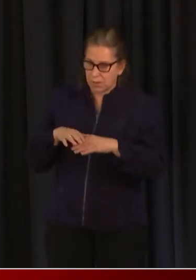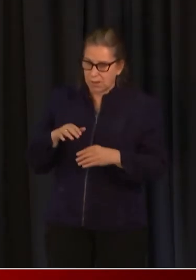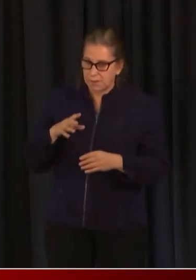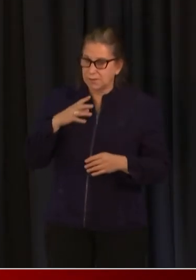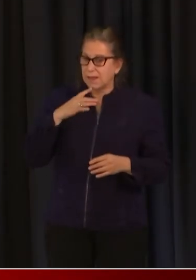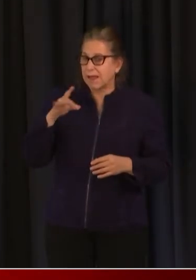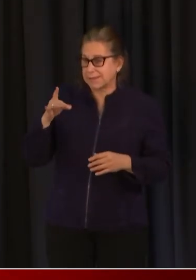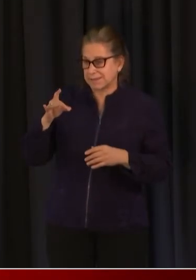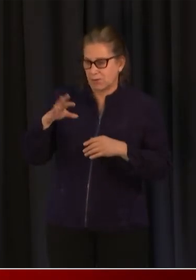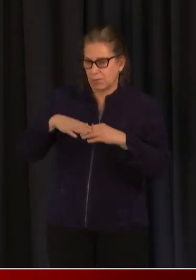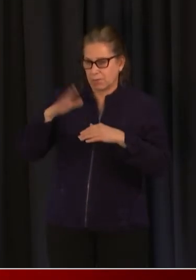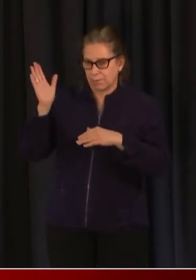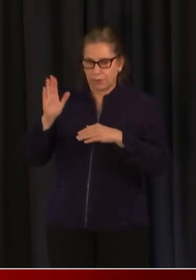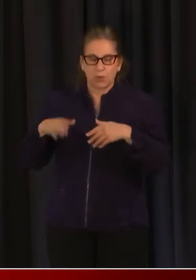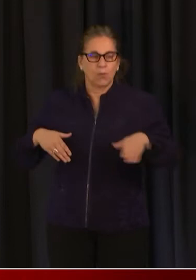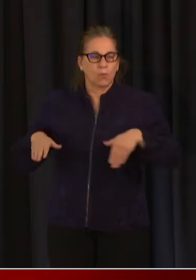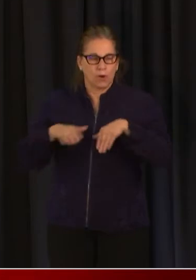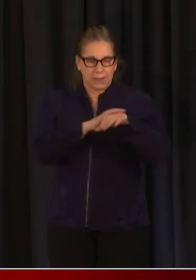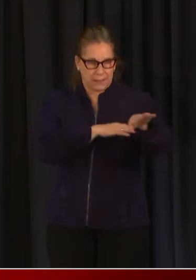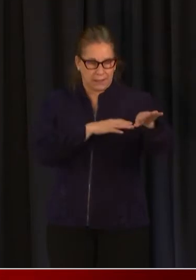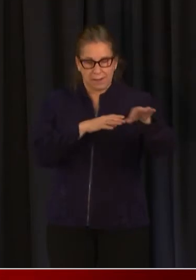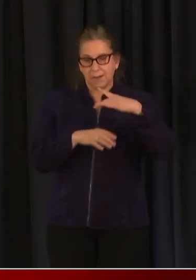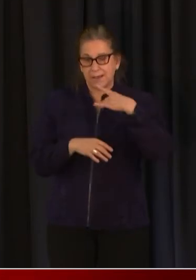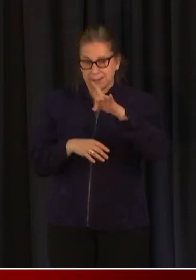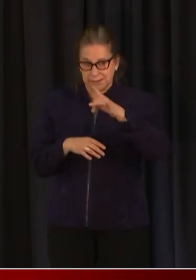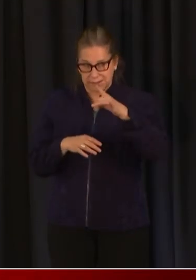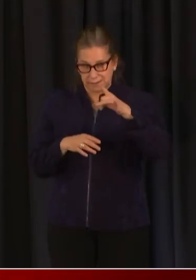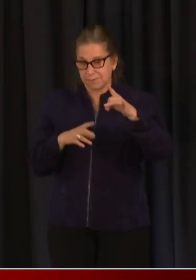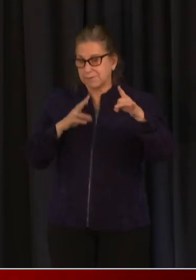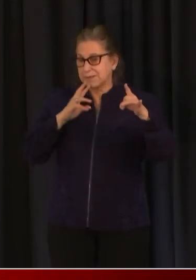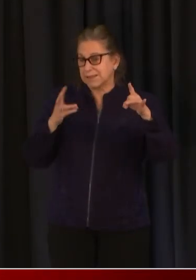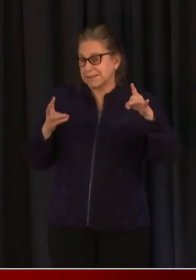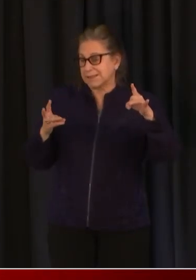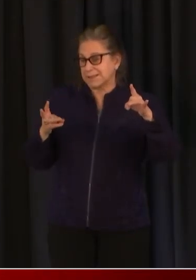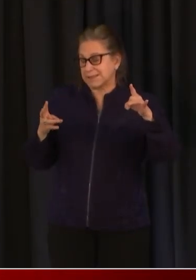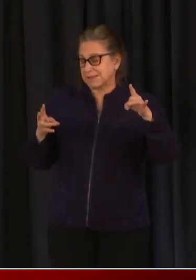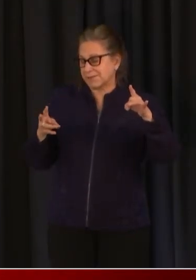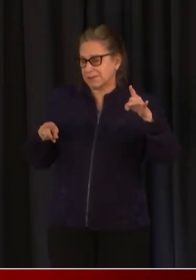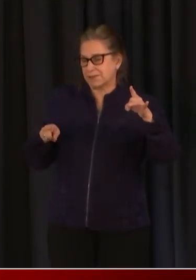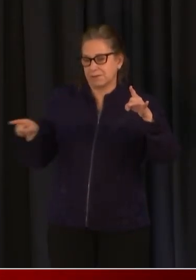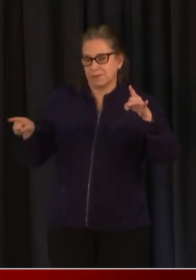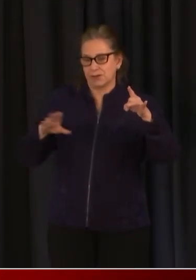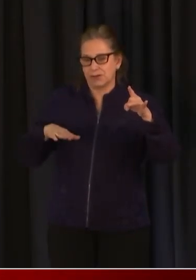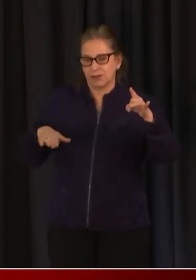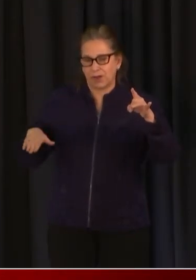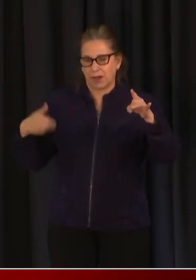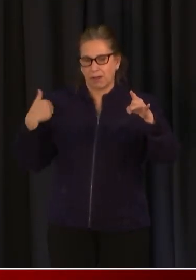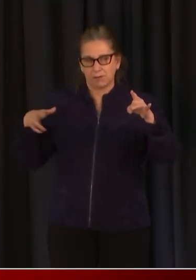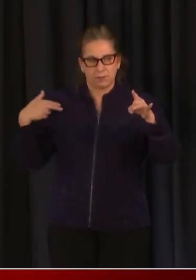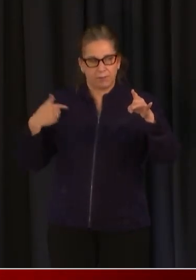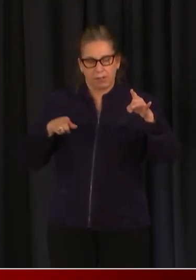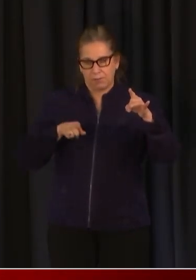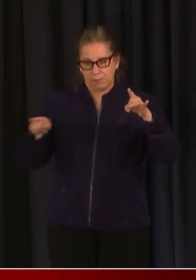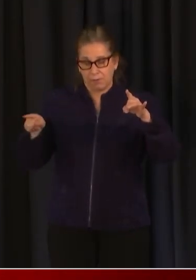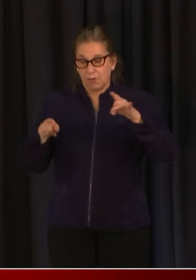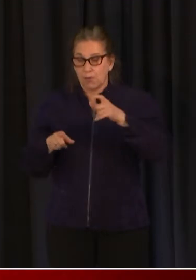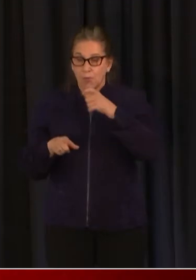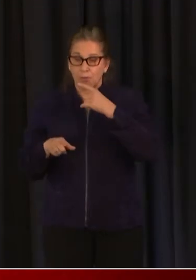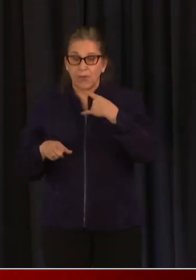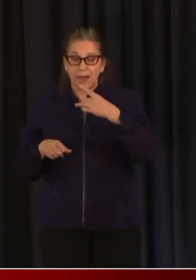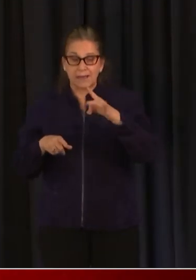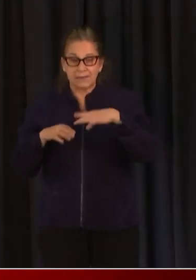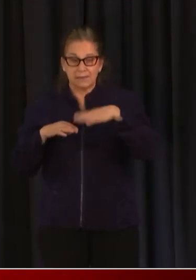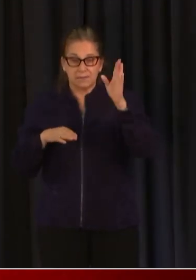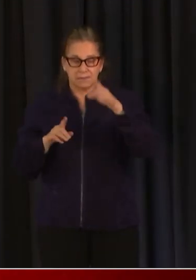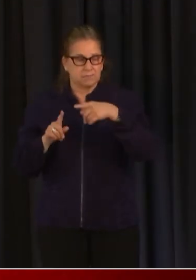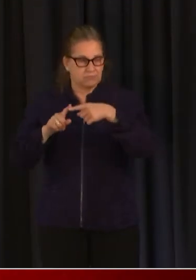and older, and encourage the 16 and 17-year-old population to be vaccinated through our partnership with Children's National, or where they